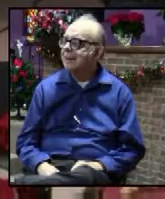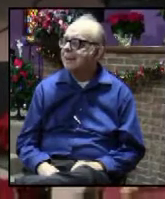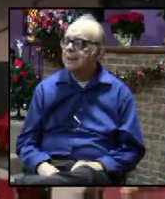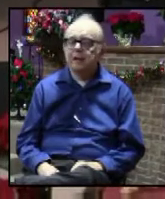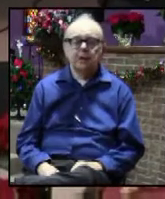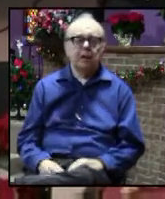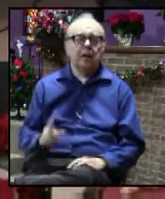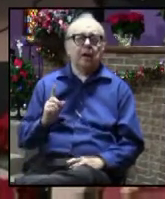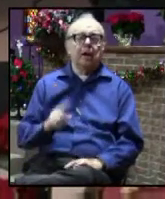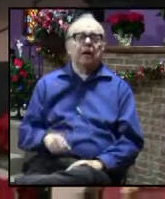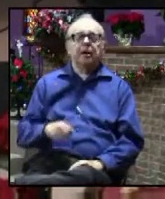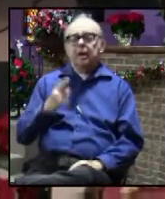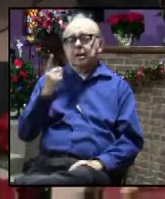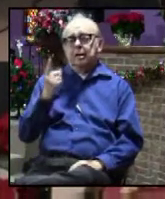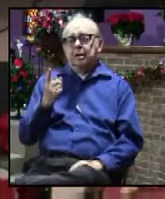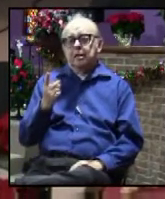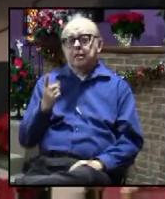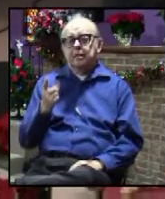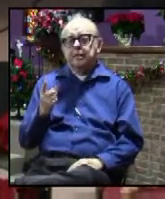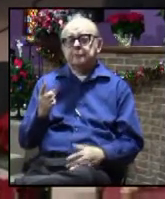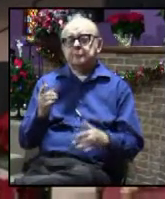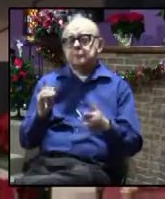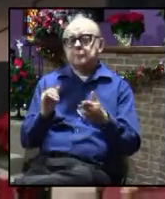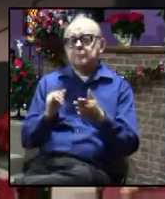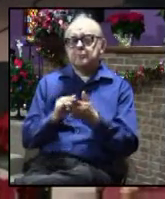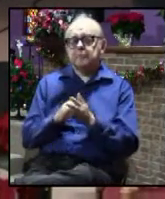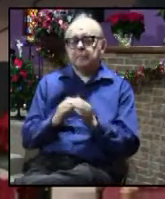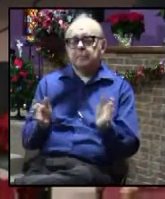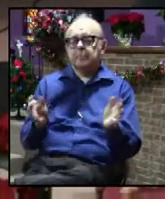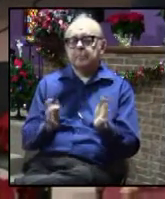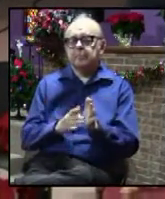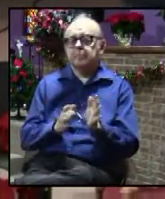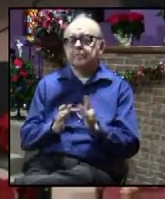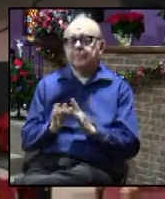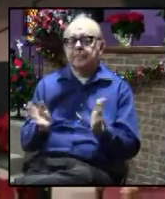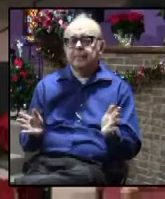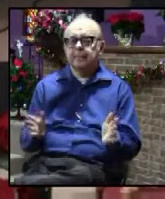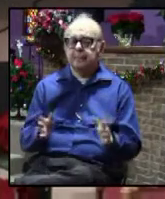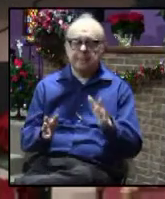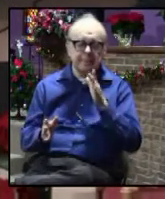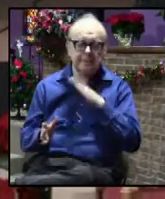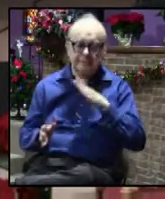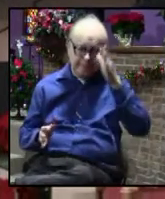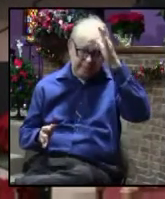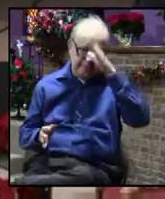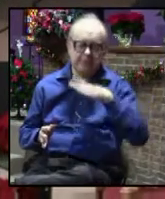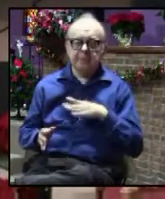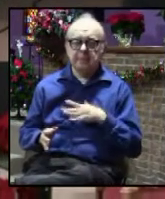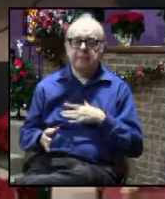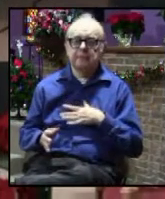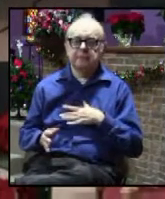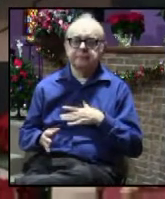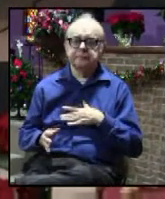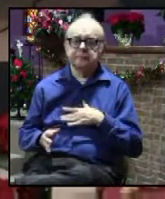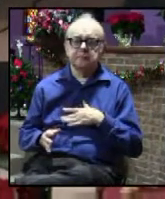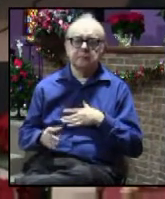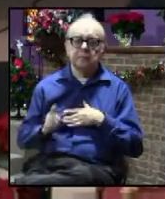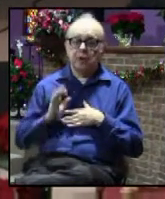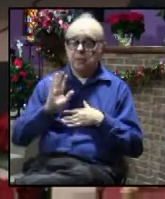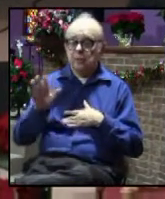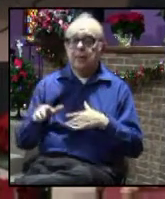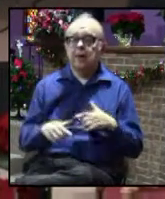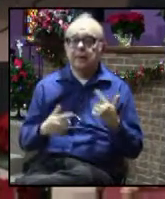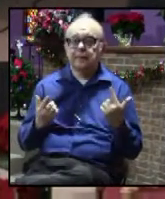But what you need to understand is without Jesus, ladies and gentlemen, your